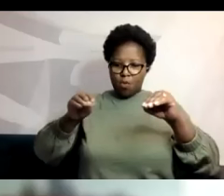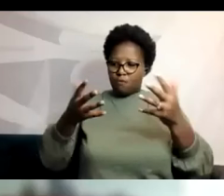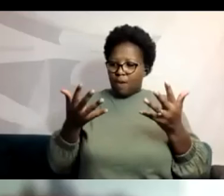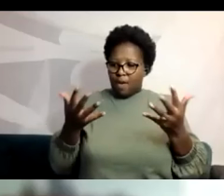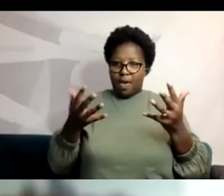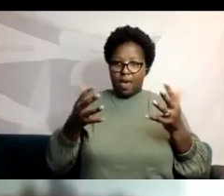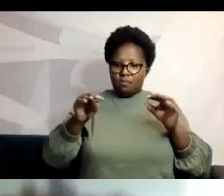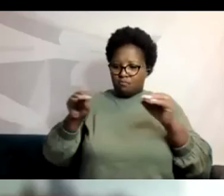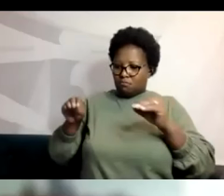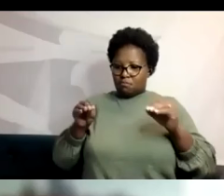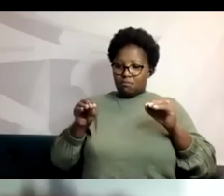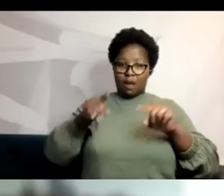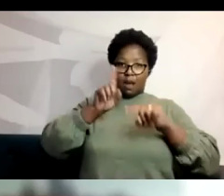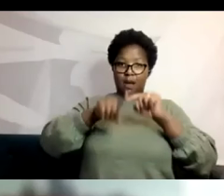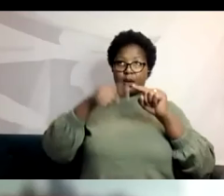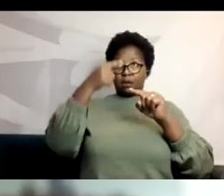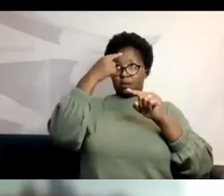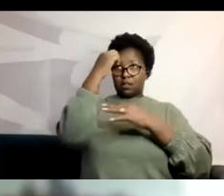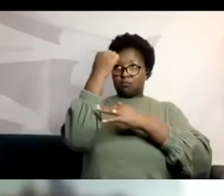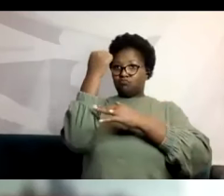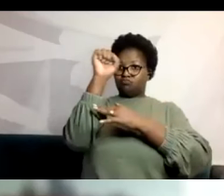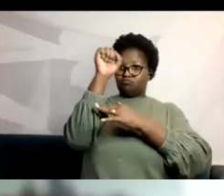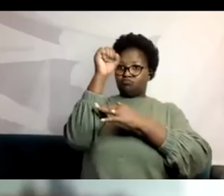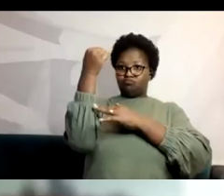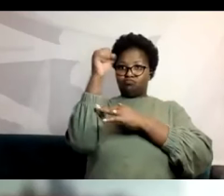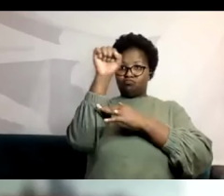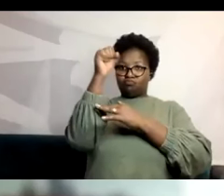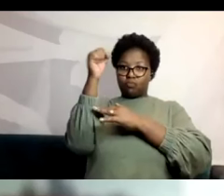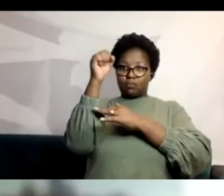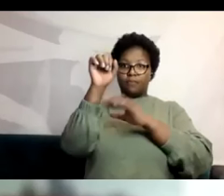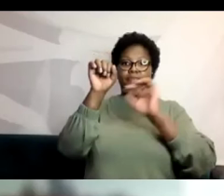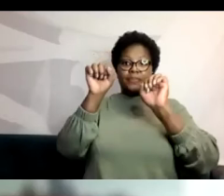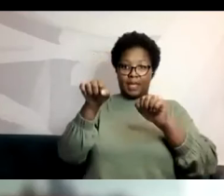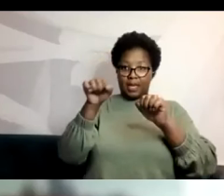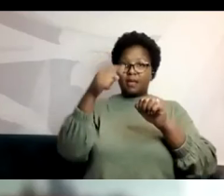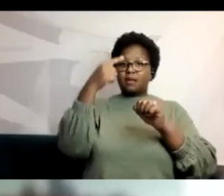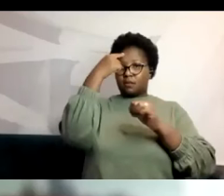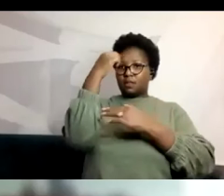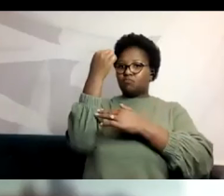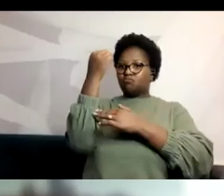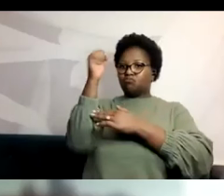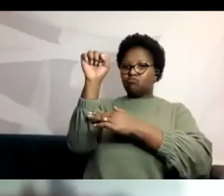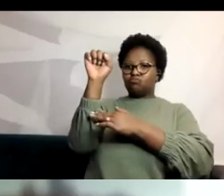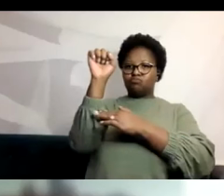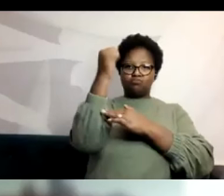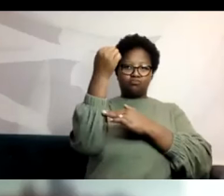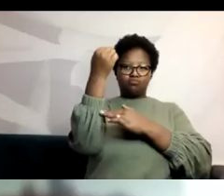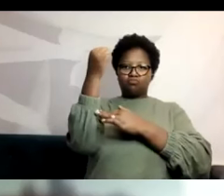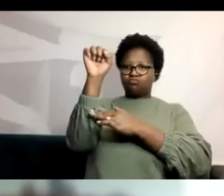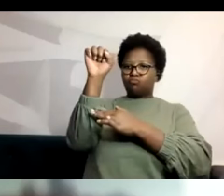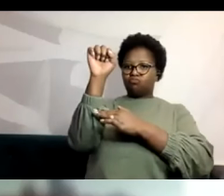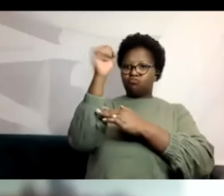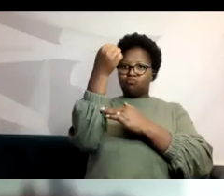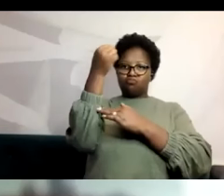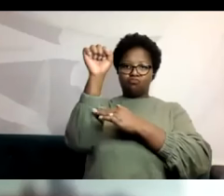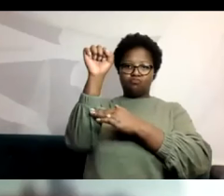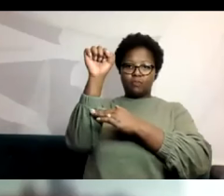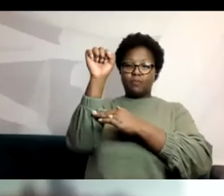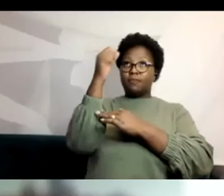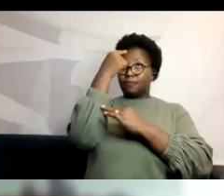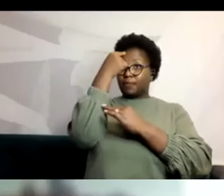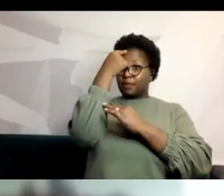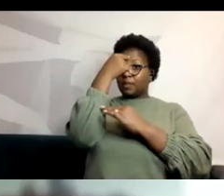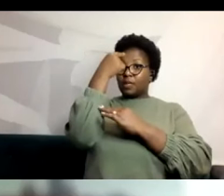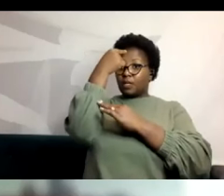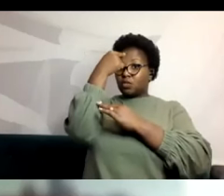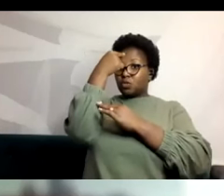their head, they are able to actually move their heads around. The little dot on my head